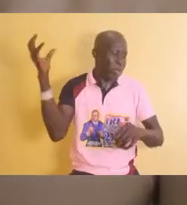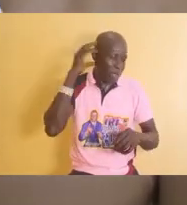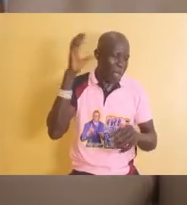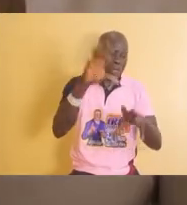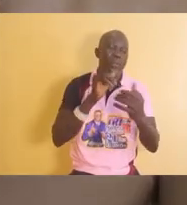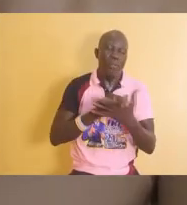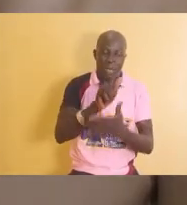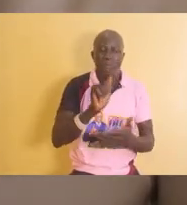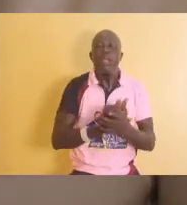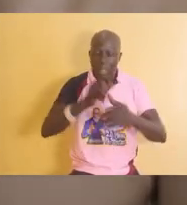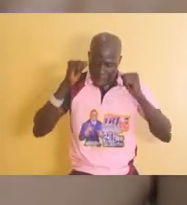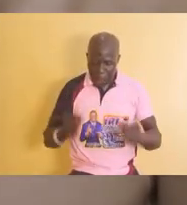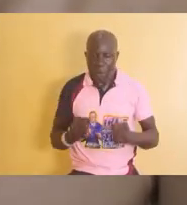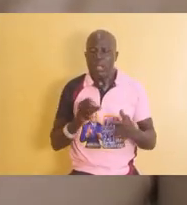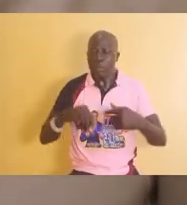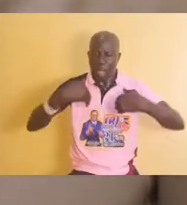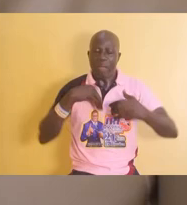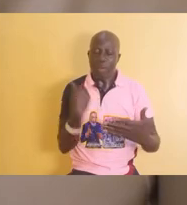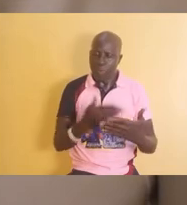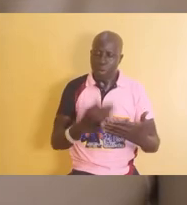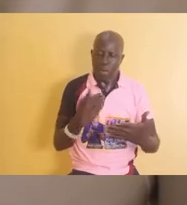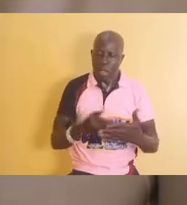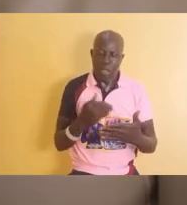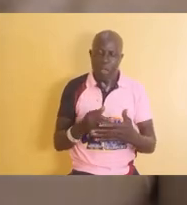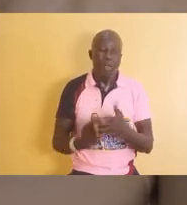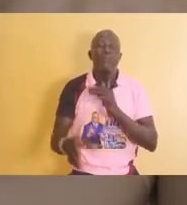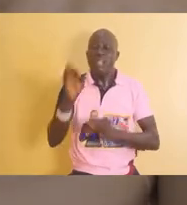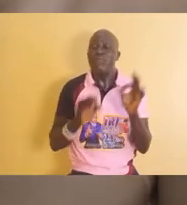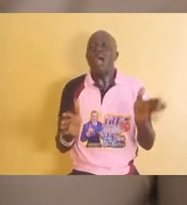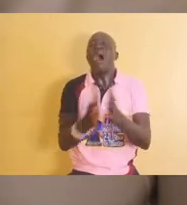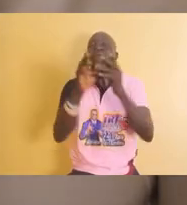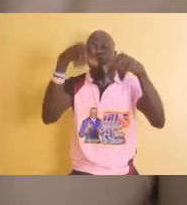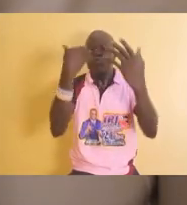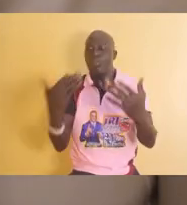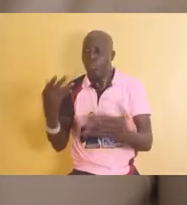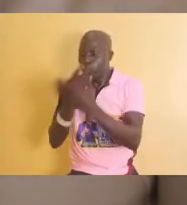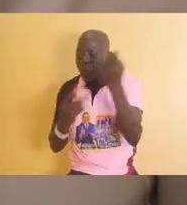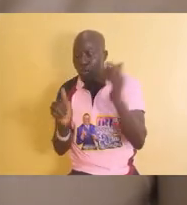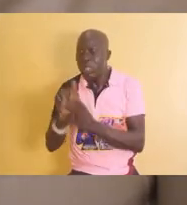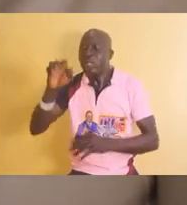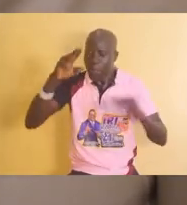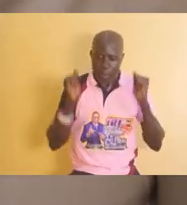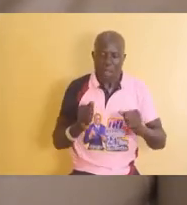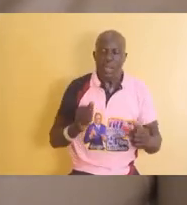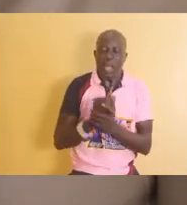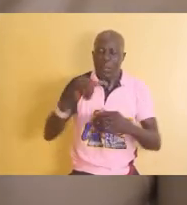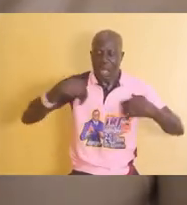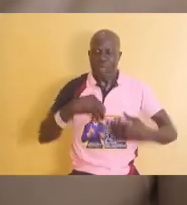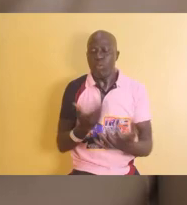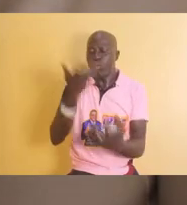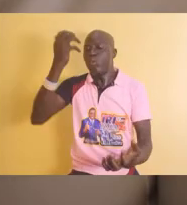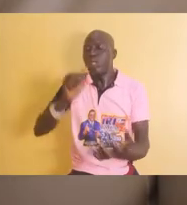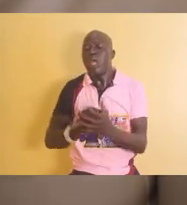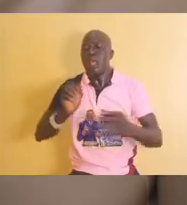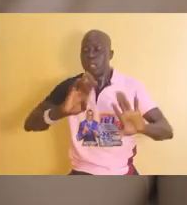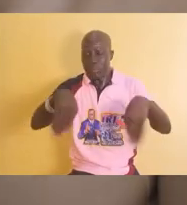power, baby, yes, I'm have you, you will guide man, fire money, to power, oh my God, you have for both, I'm barring the power to have wealth. As and